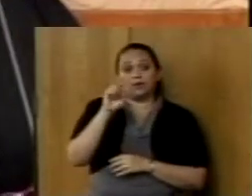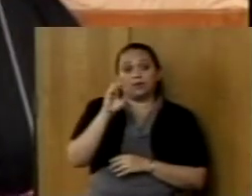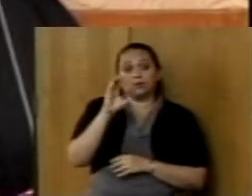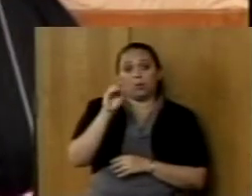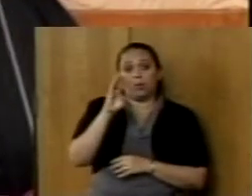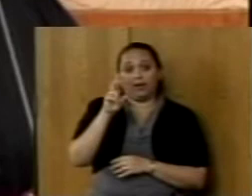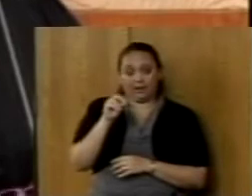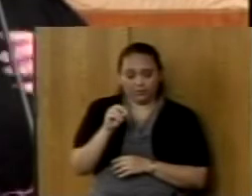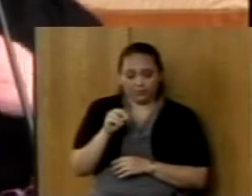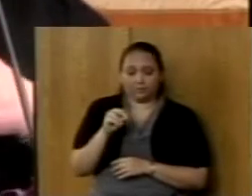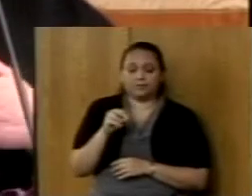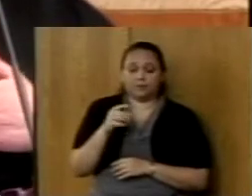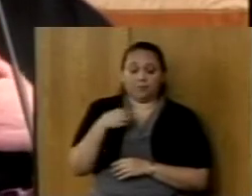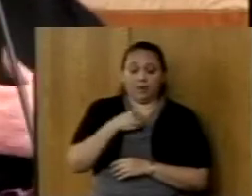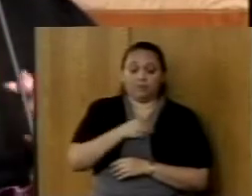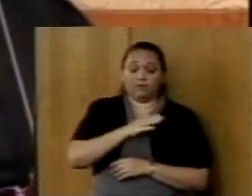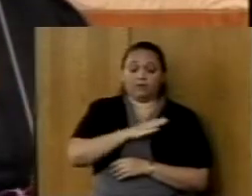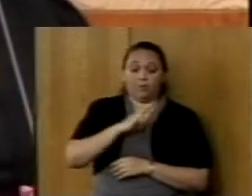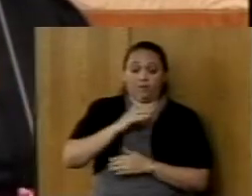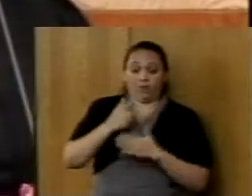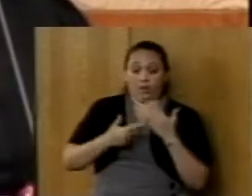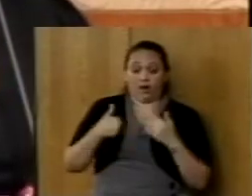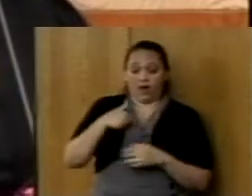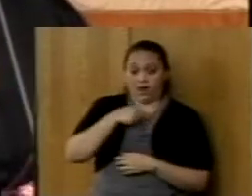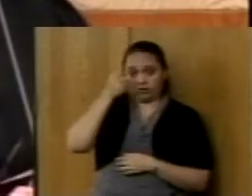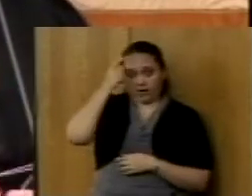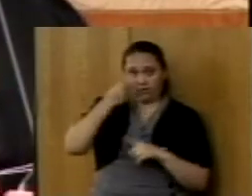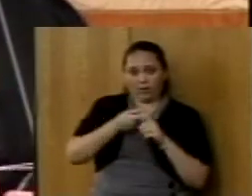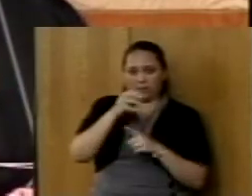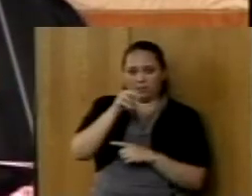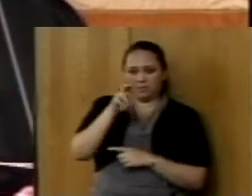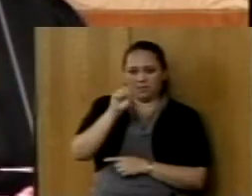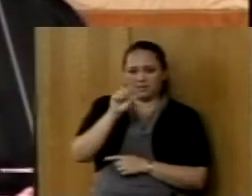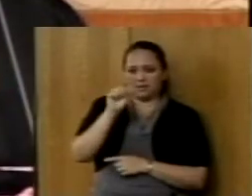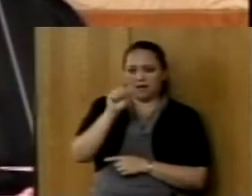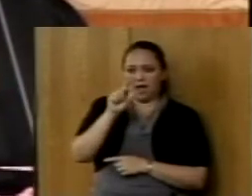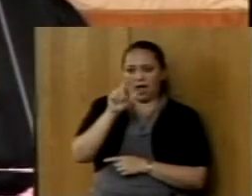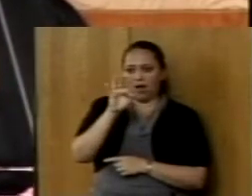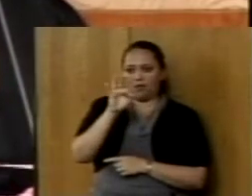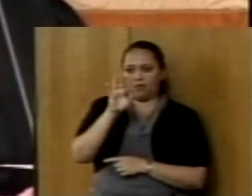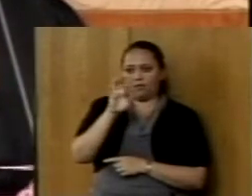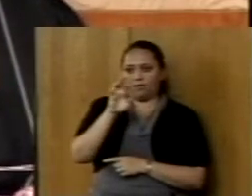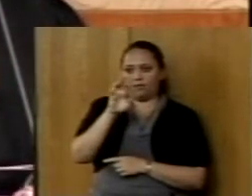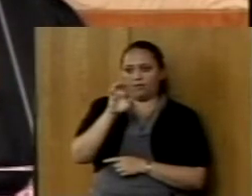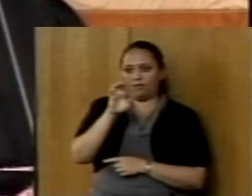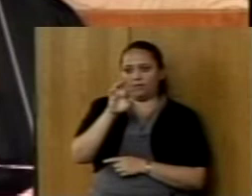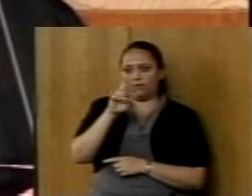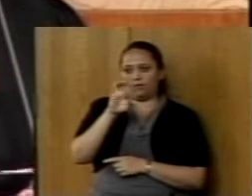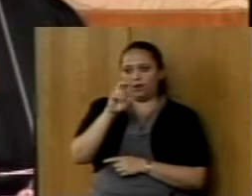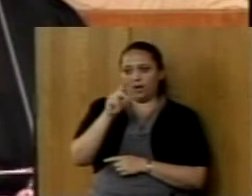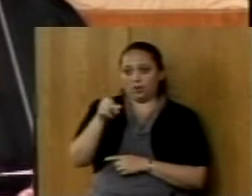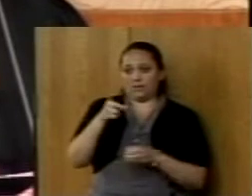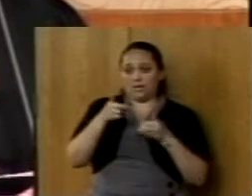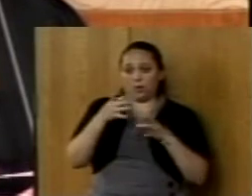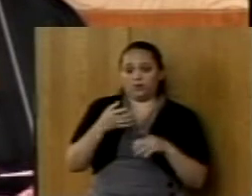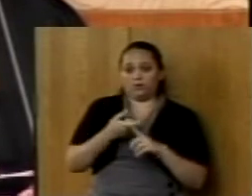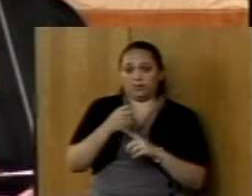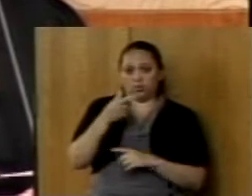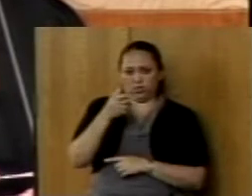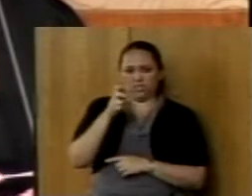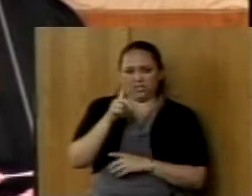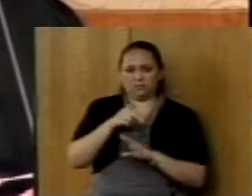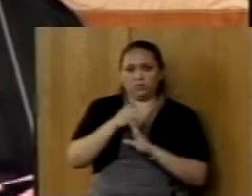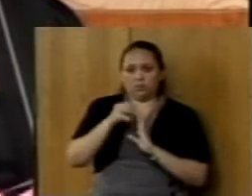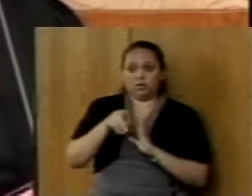of the board, from what I understand from Mrs. Alford, who's the director of GED's program,